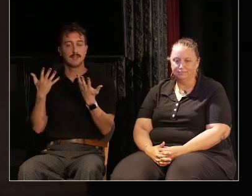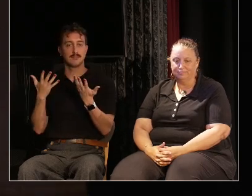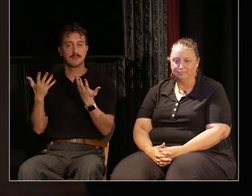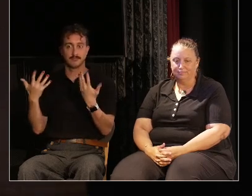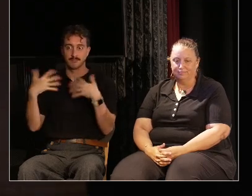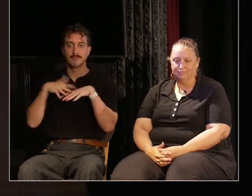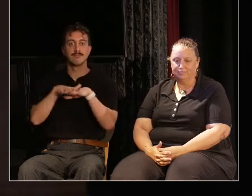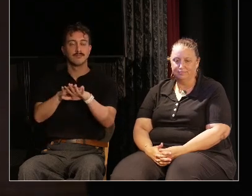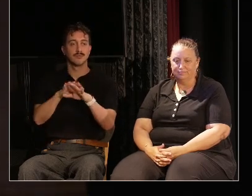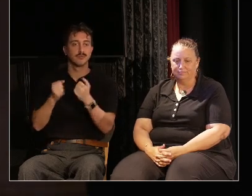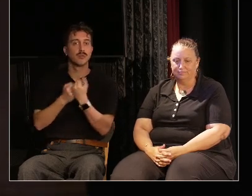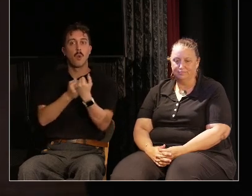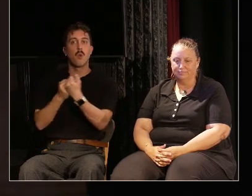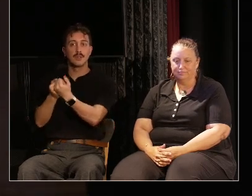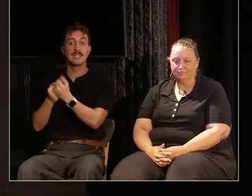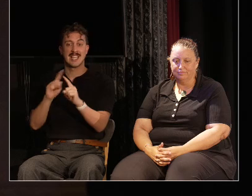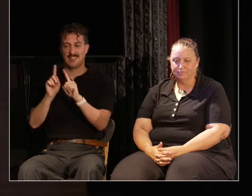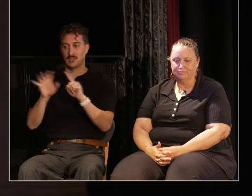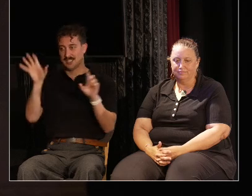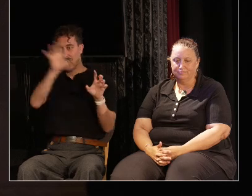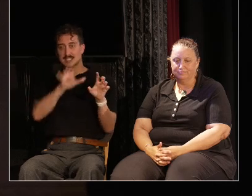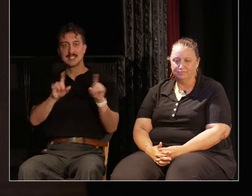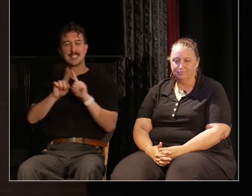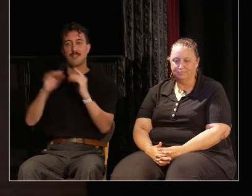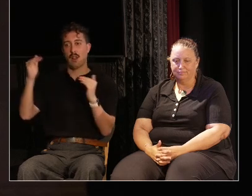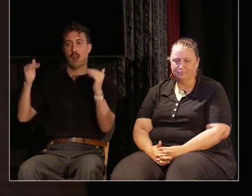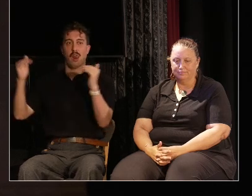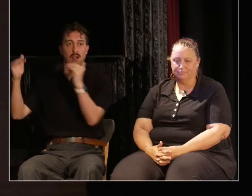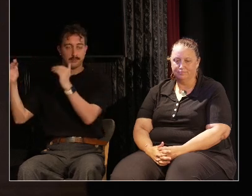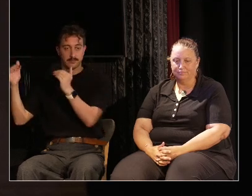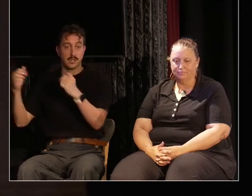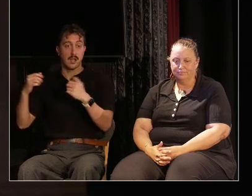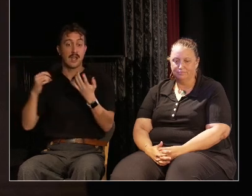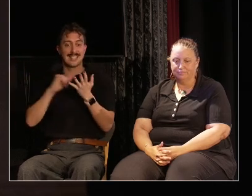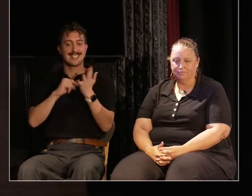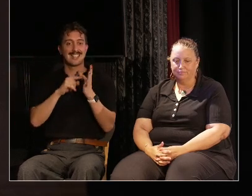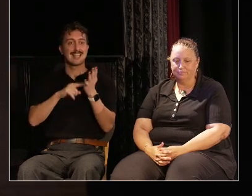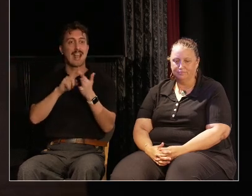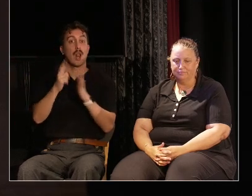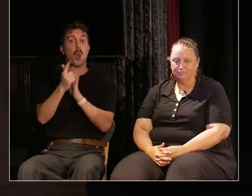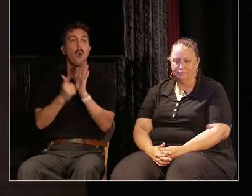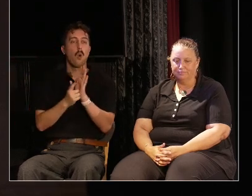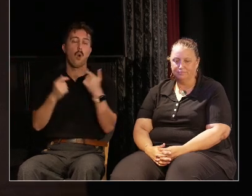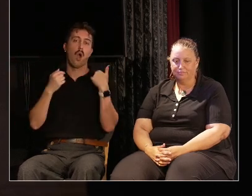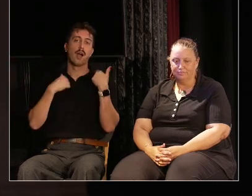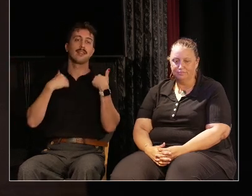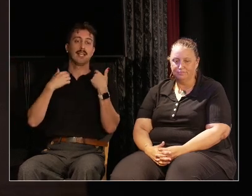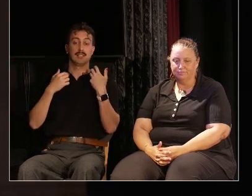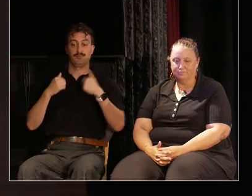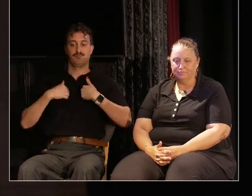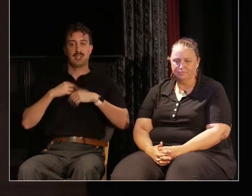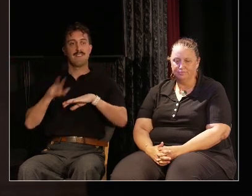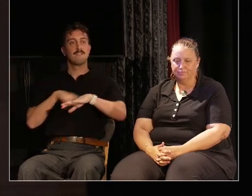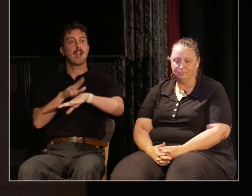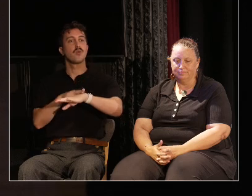and different states are at different stages. But in that case with state law, I always think there's a role for the federal, government to take a